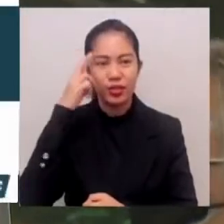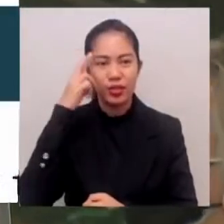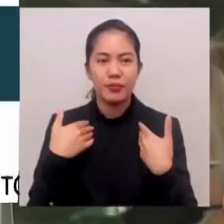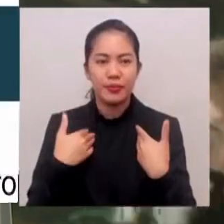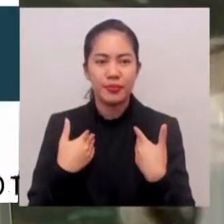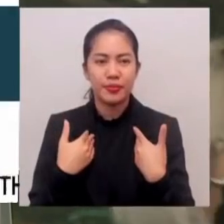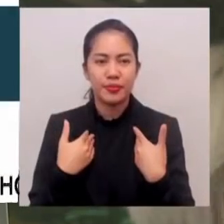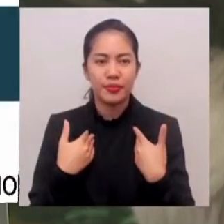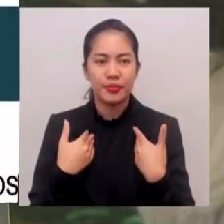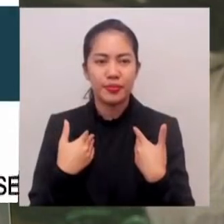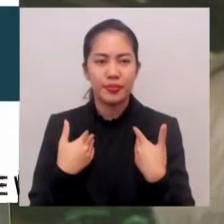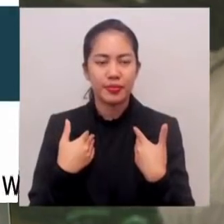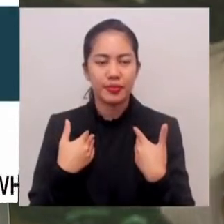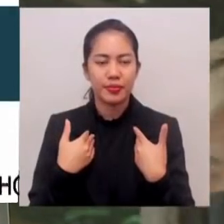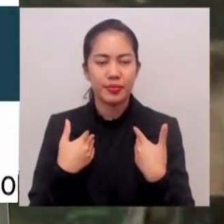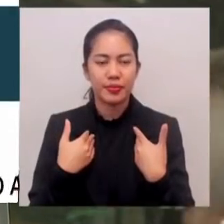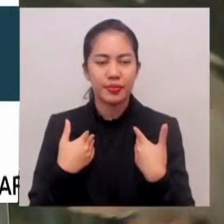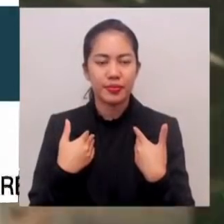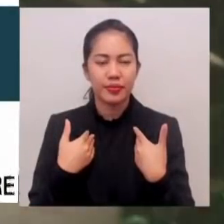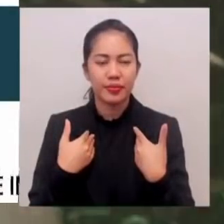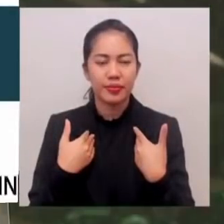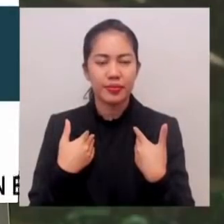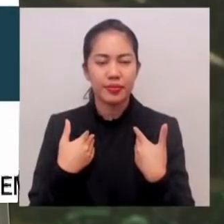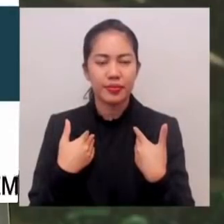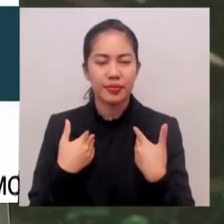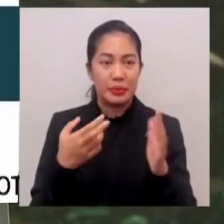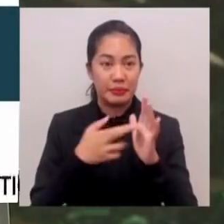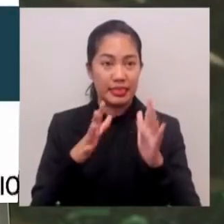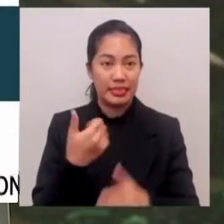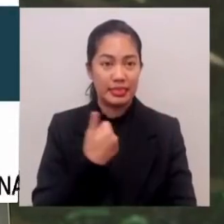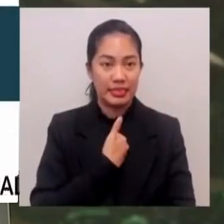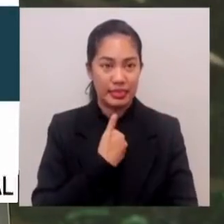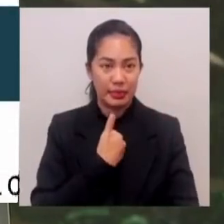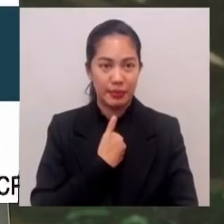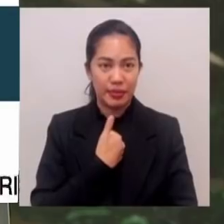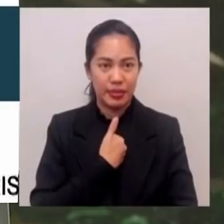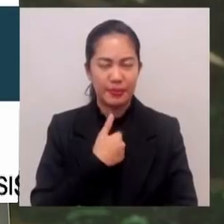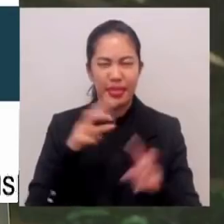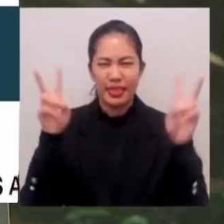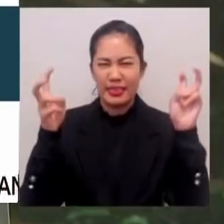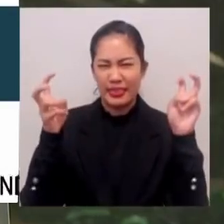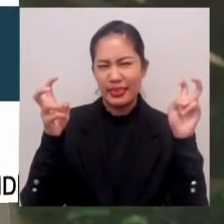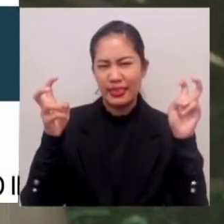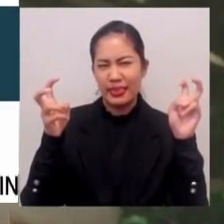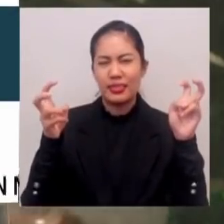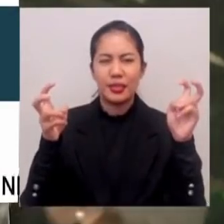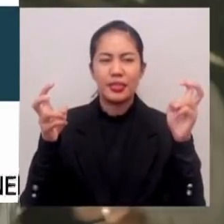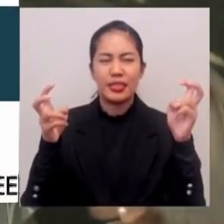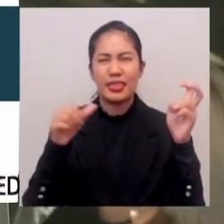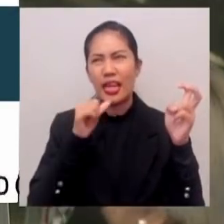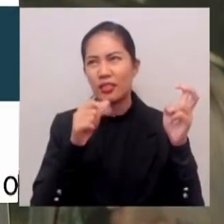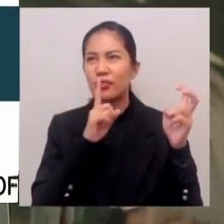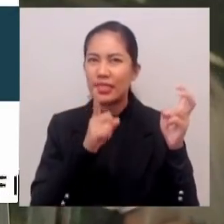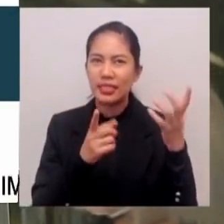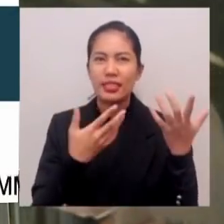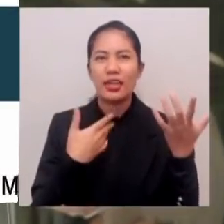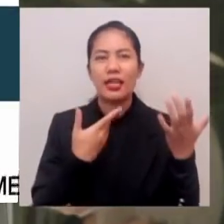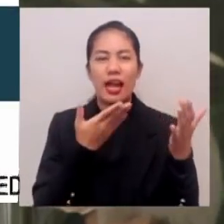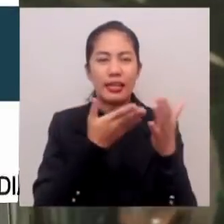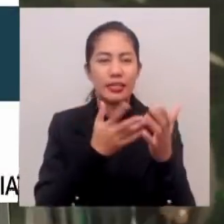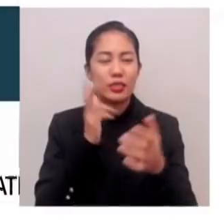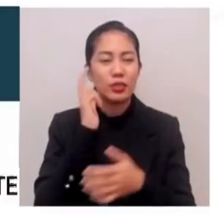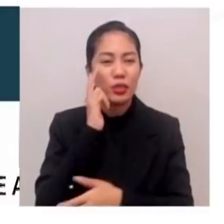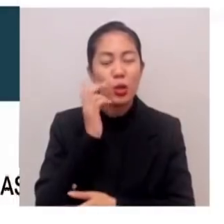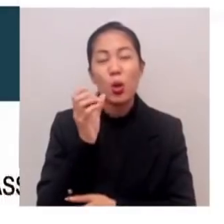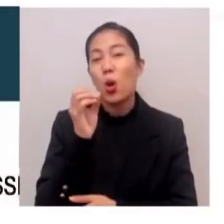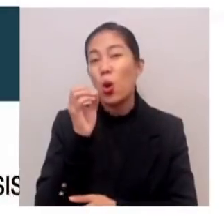they've been presenting themselves as not necessarily an anti-Duterte group, nor is it a